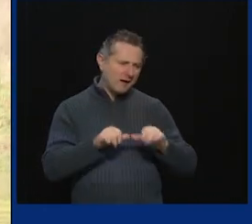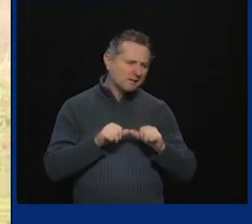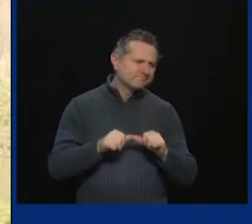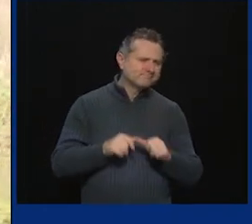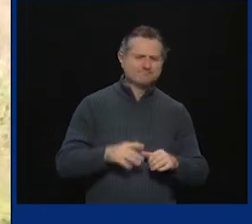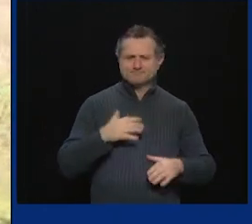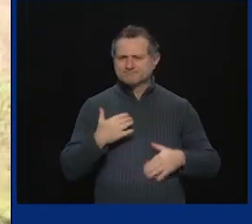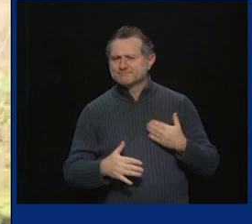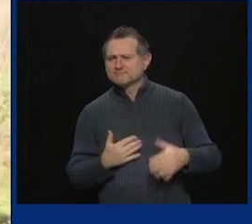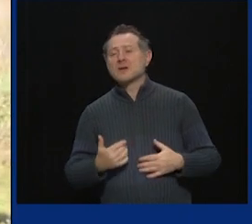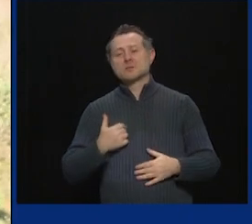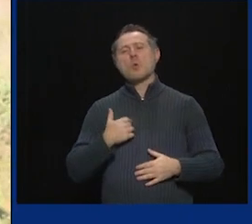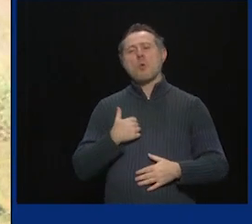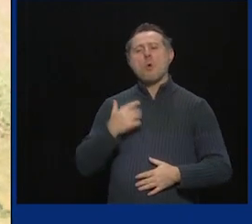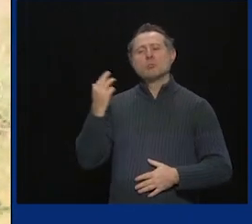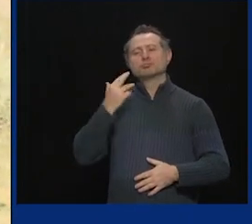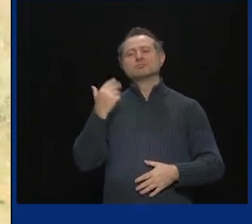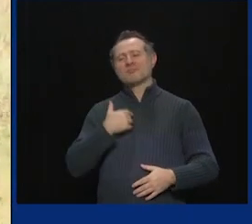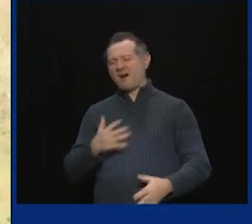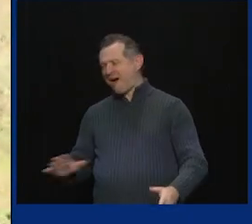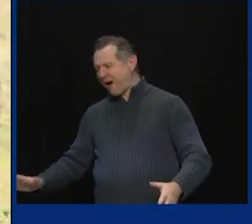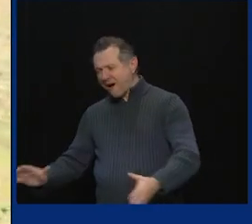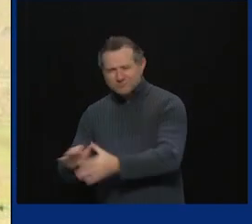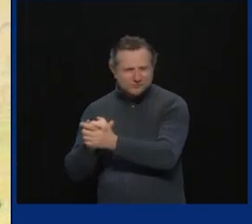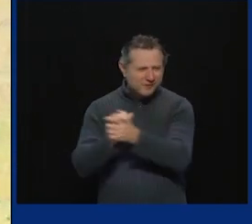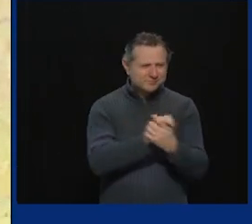we're here today. Congratulations.